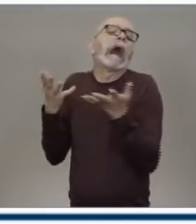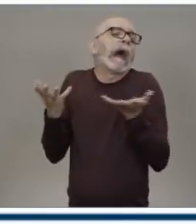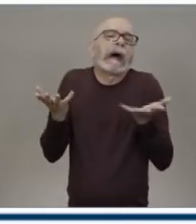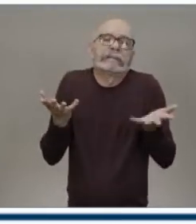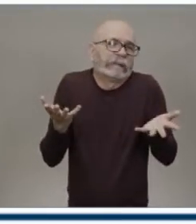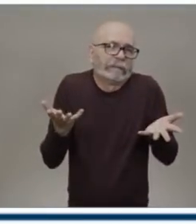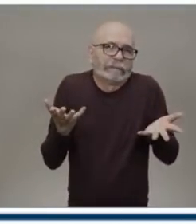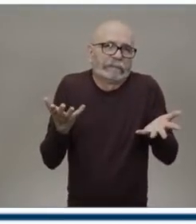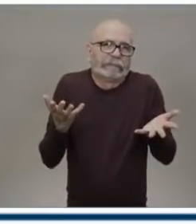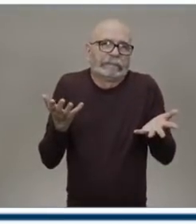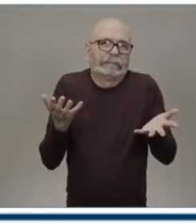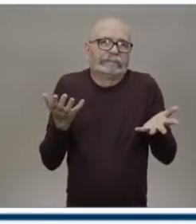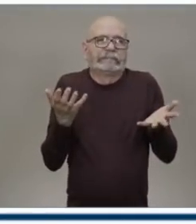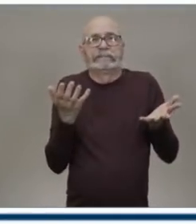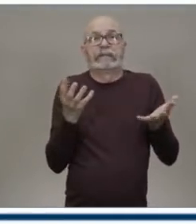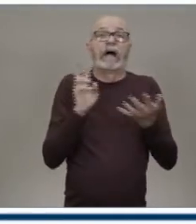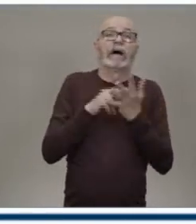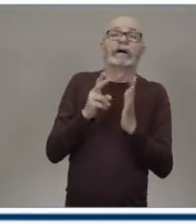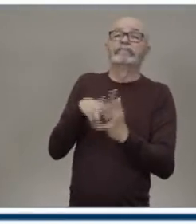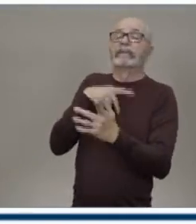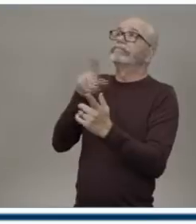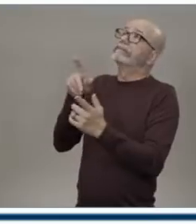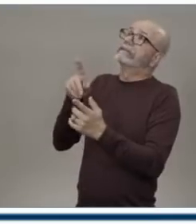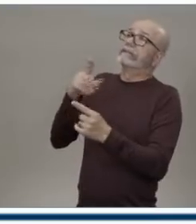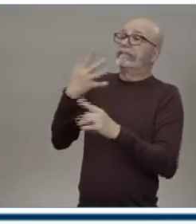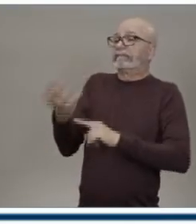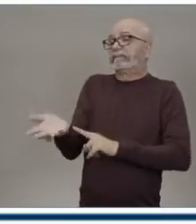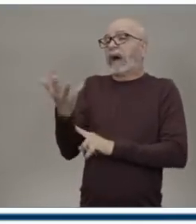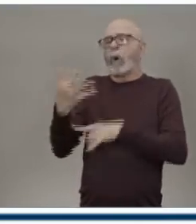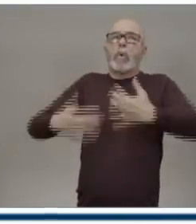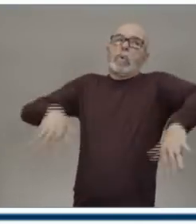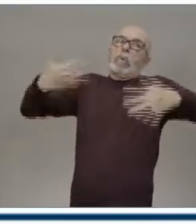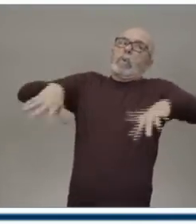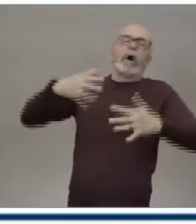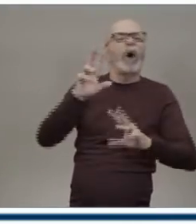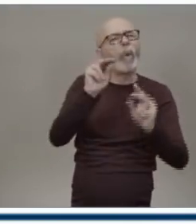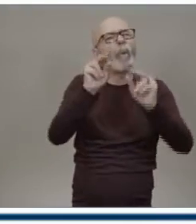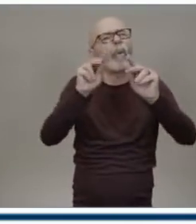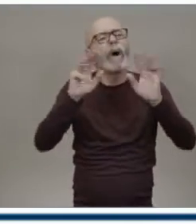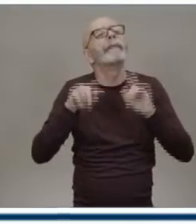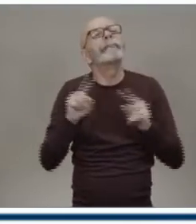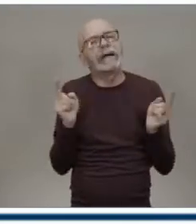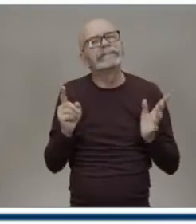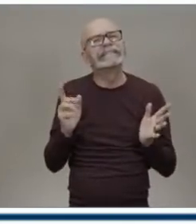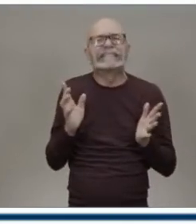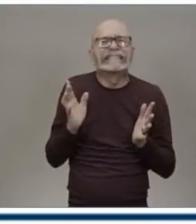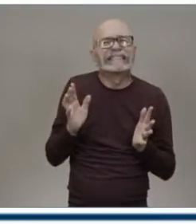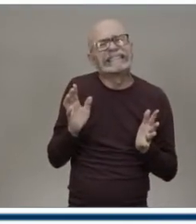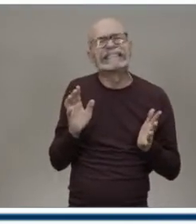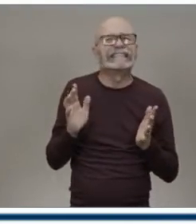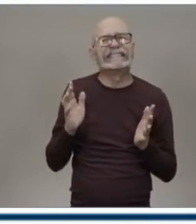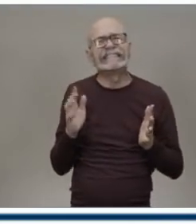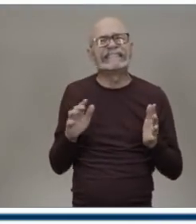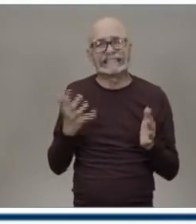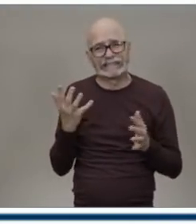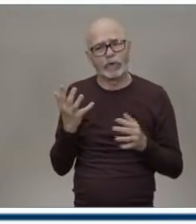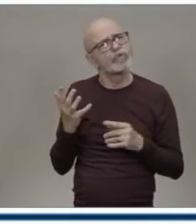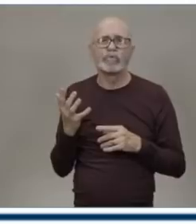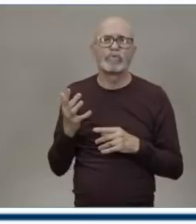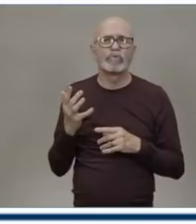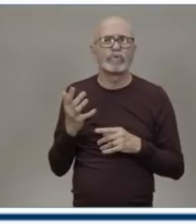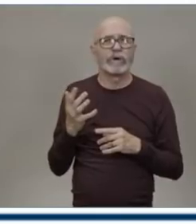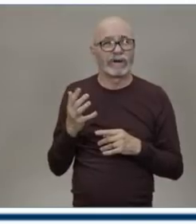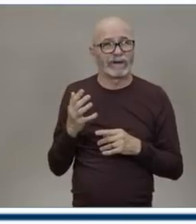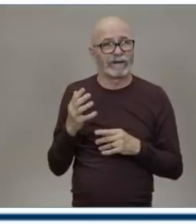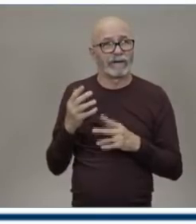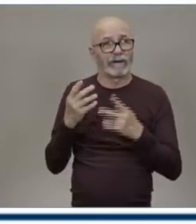5 is not a big number, but my concern is if there is some low level of virus circulation and people haven't been following